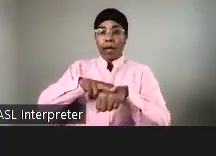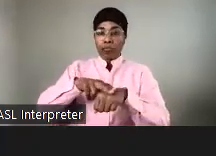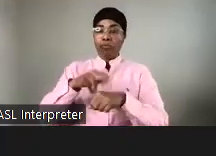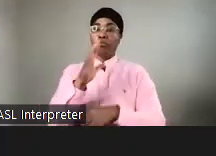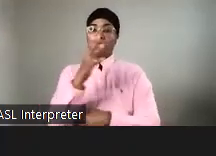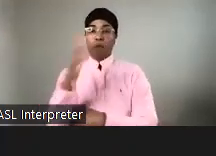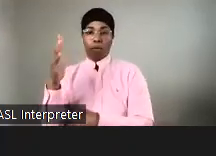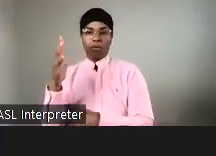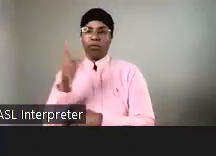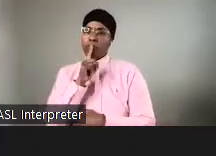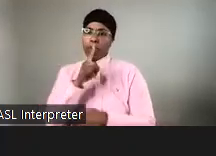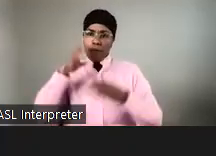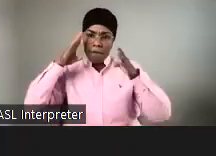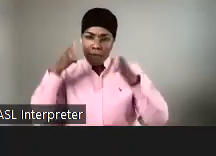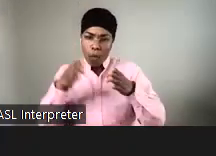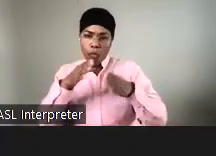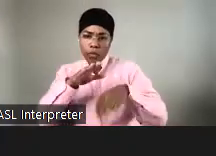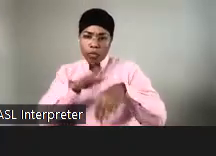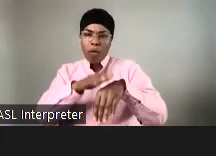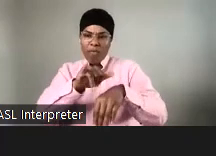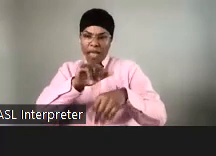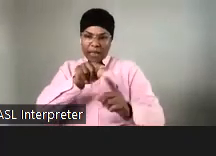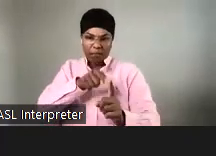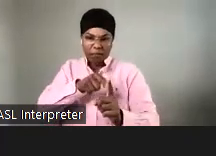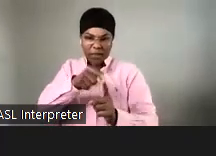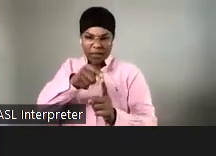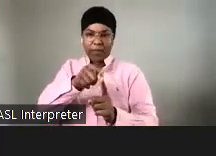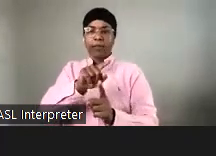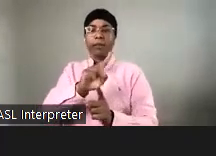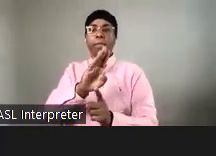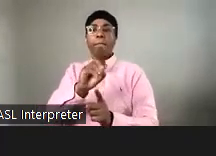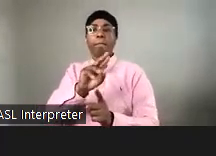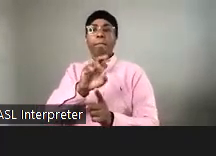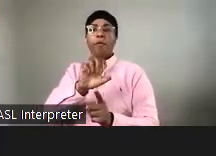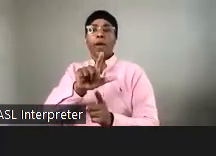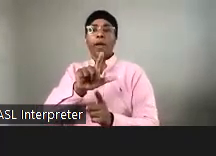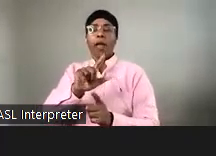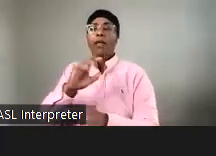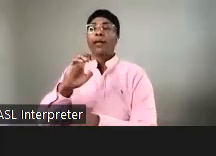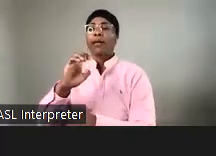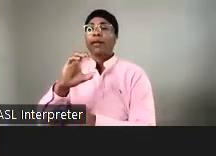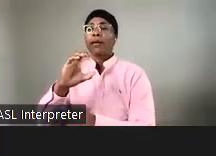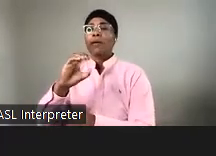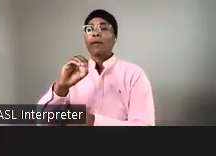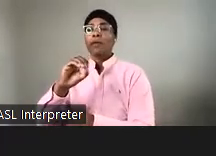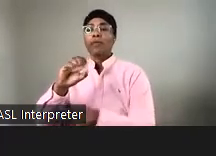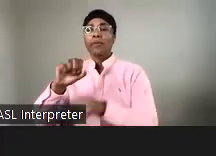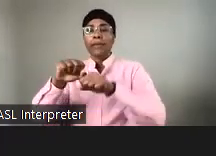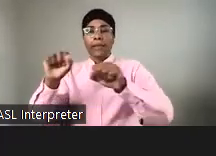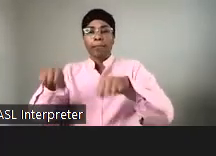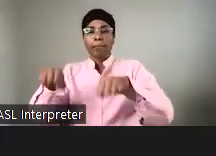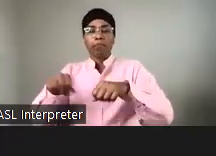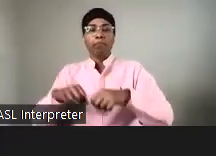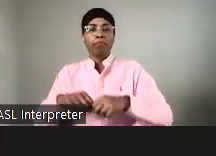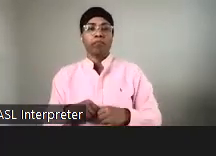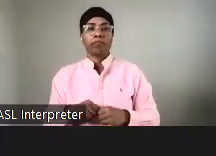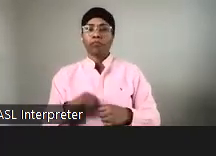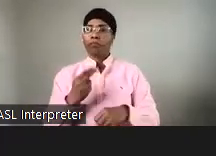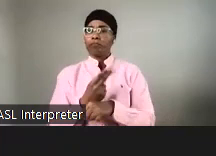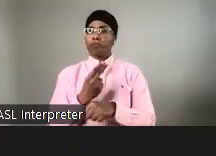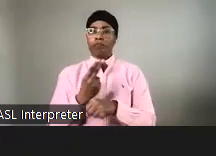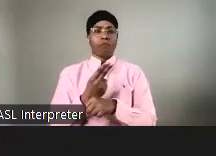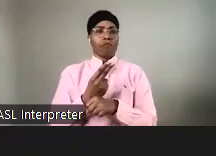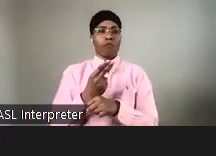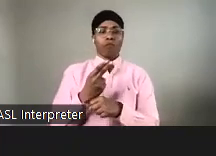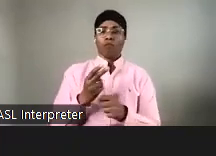ecosystems. In that time, we've put over $1.6 billion in assessment work on the ground, really trying to